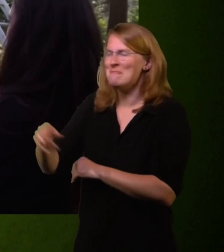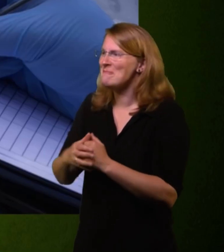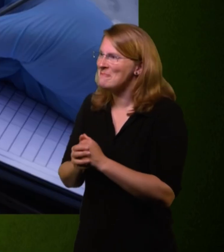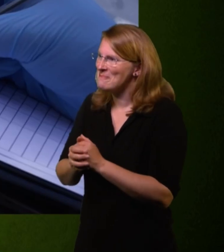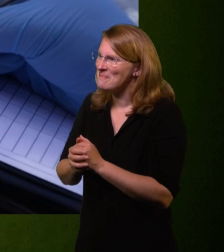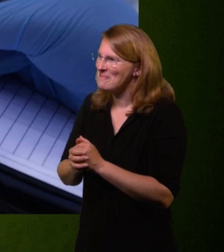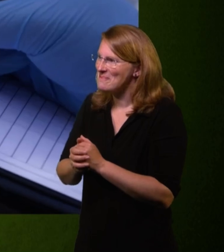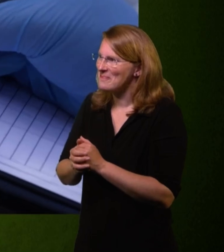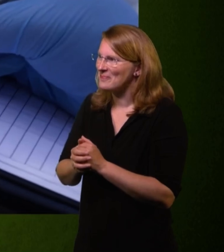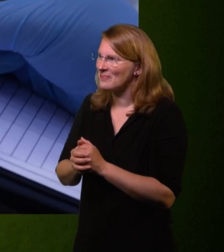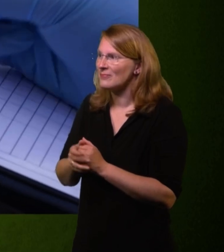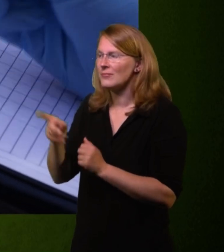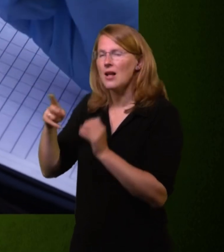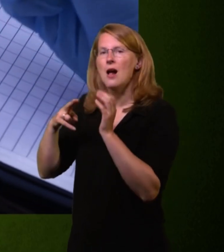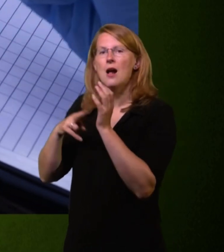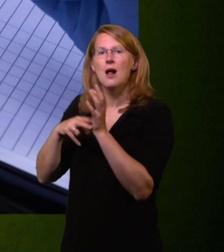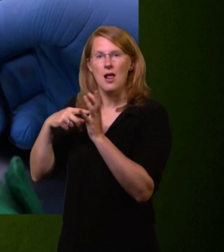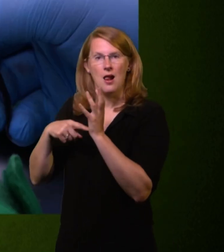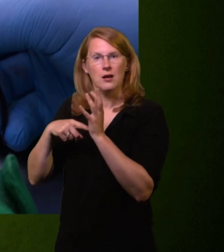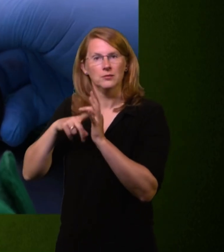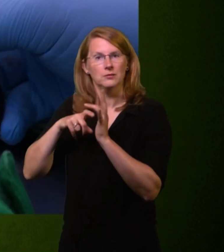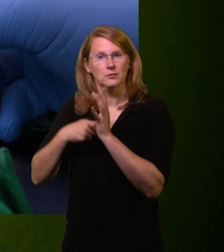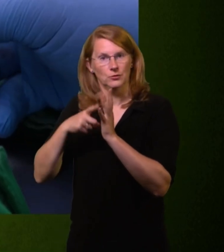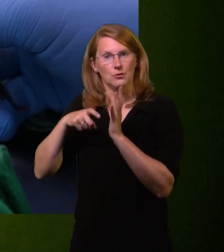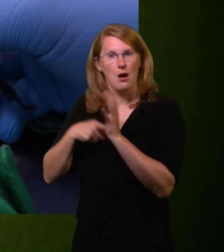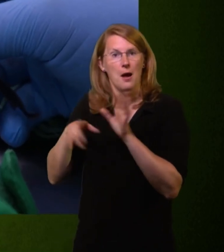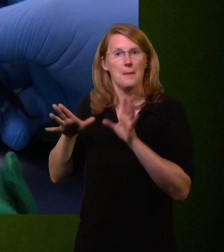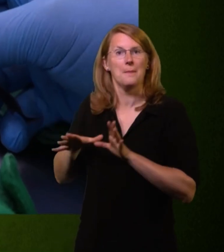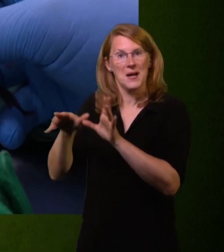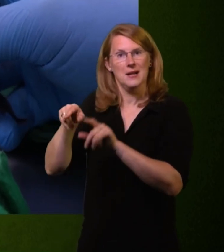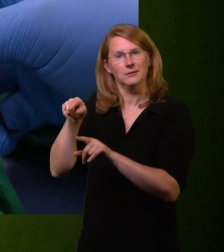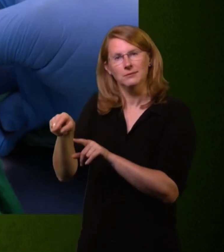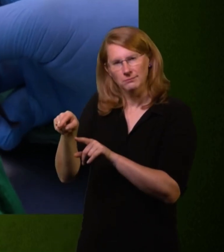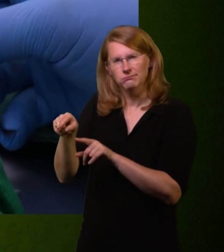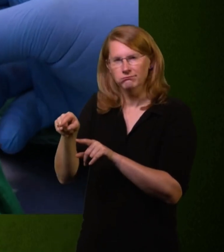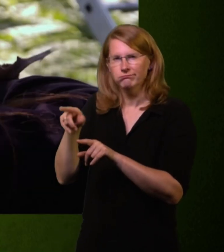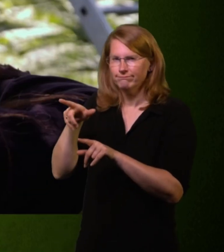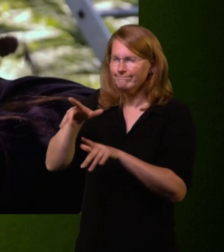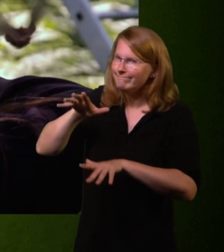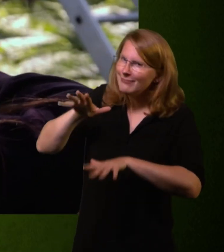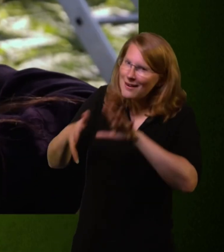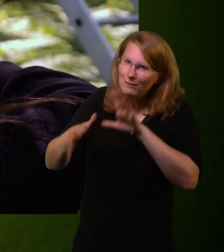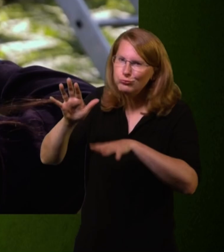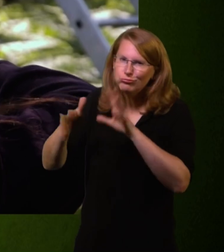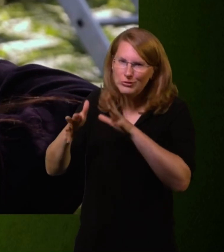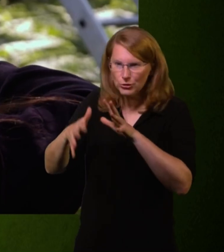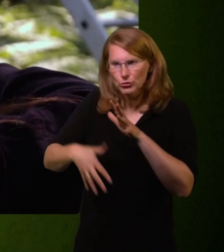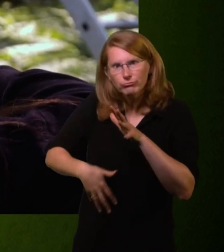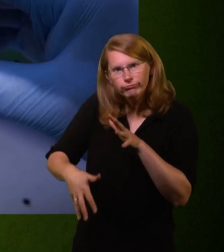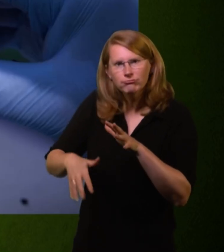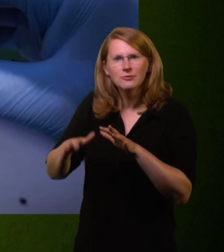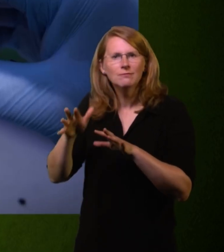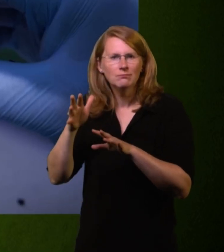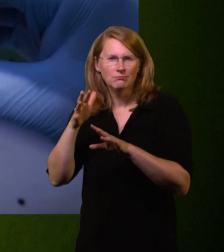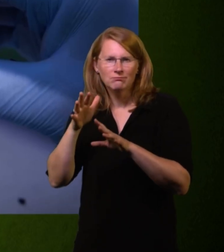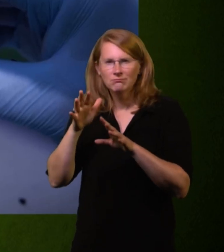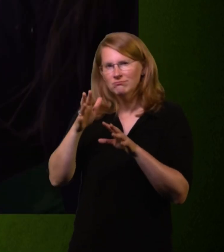Gone. Average maternity colonies of Natterer's bats can be between 20 to 50